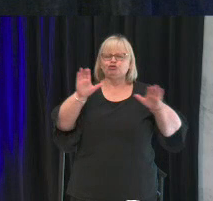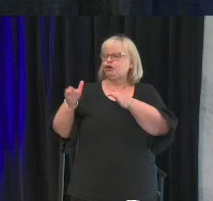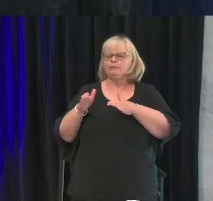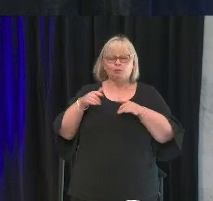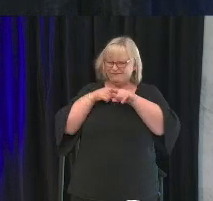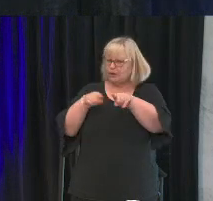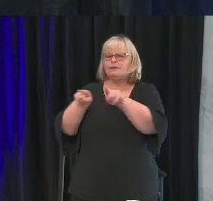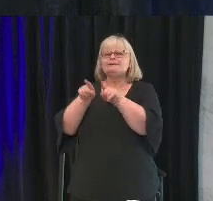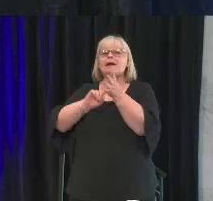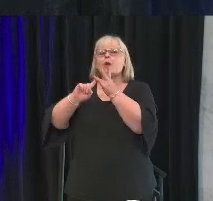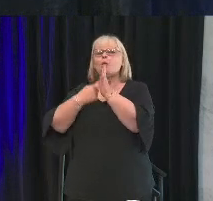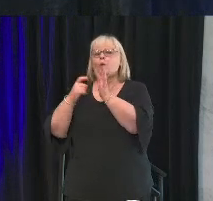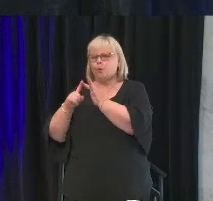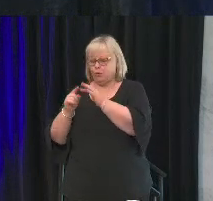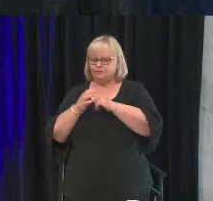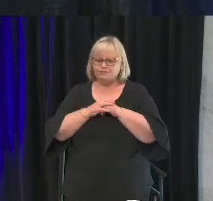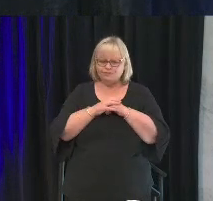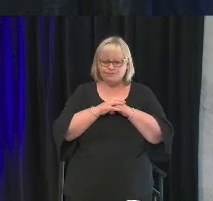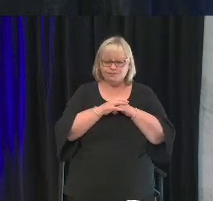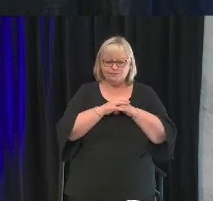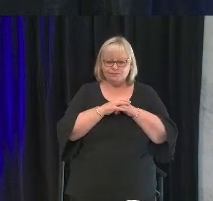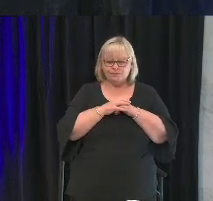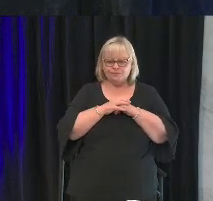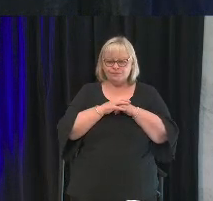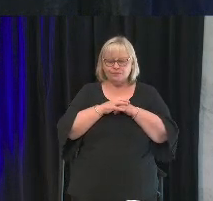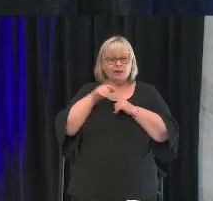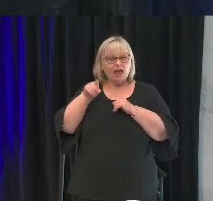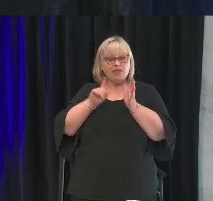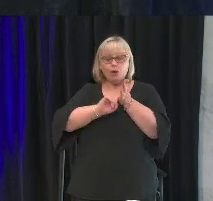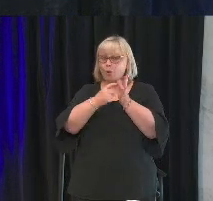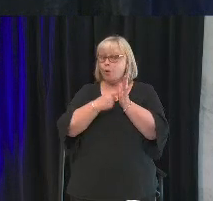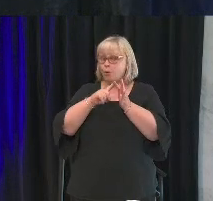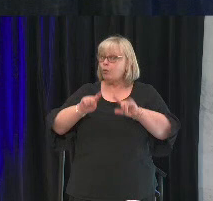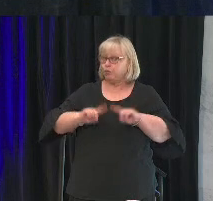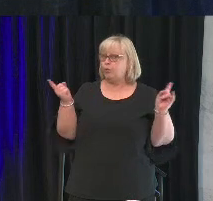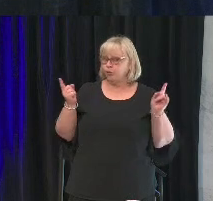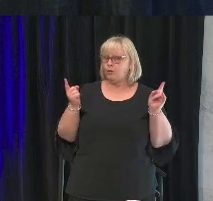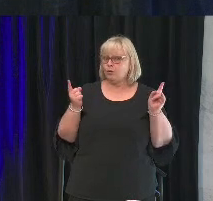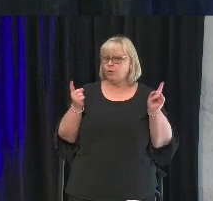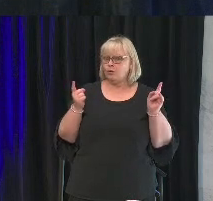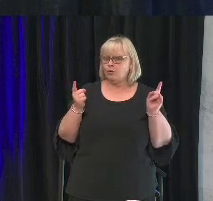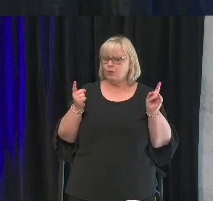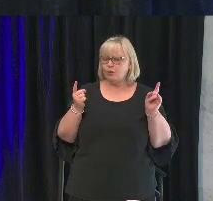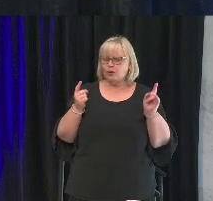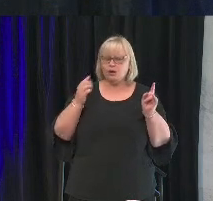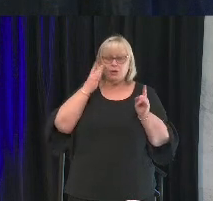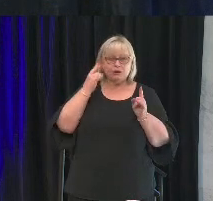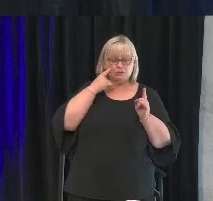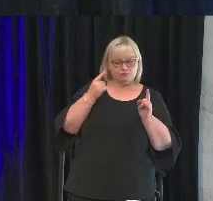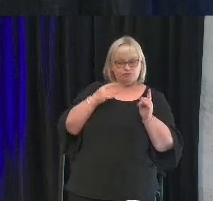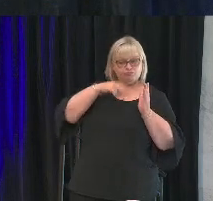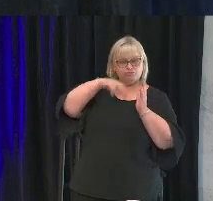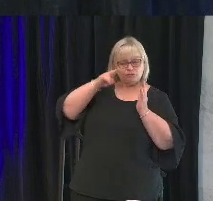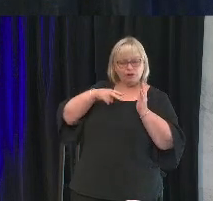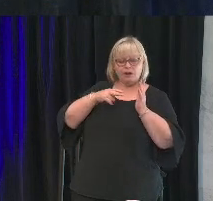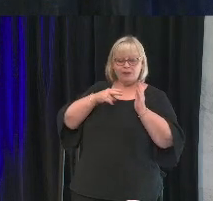That law is quite diversified as well. When you look at, as I said, we get our